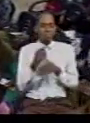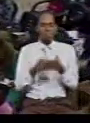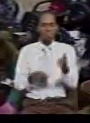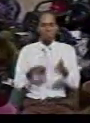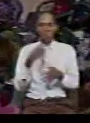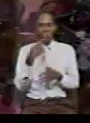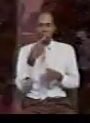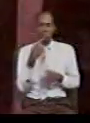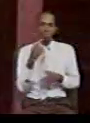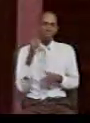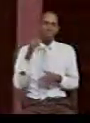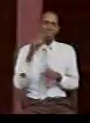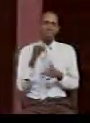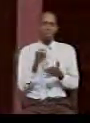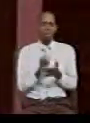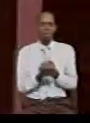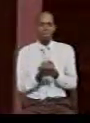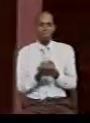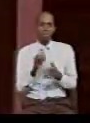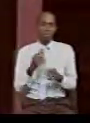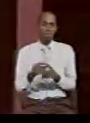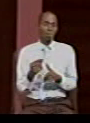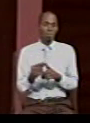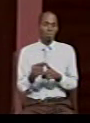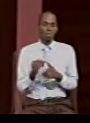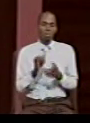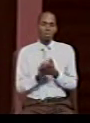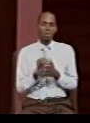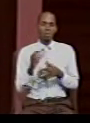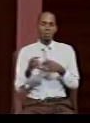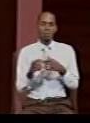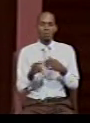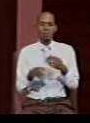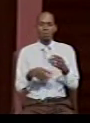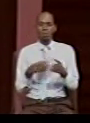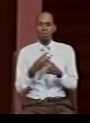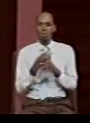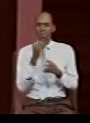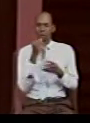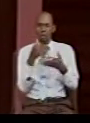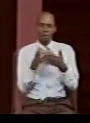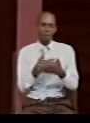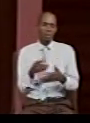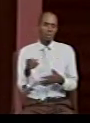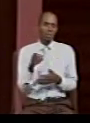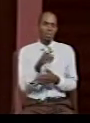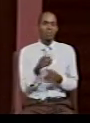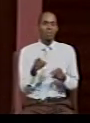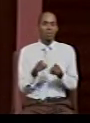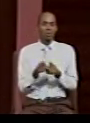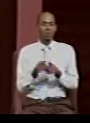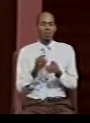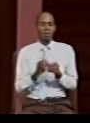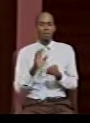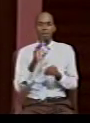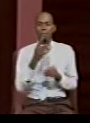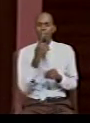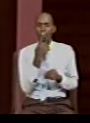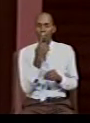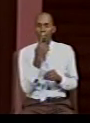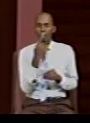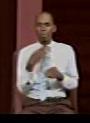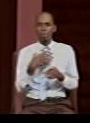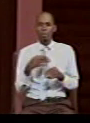word is nigh thee, is near you. even in thy mouth and in thine